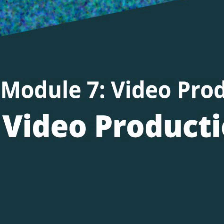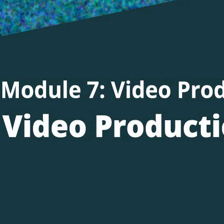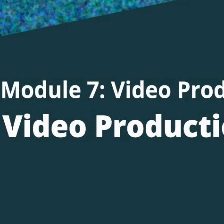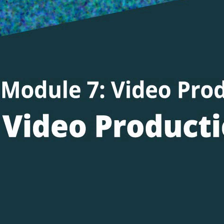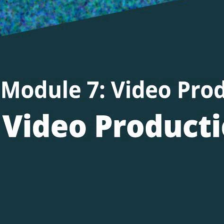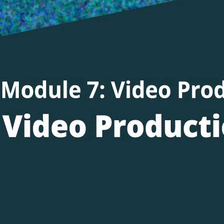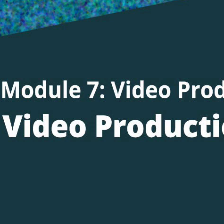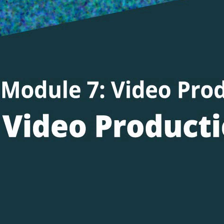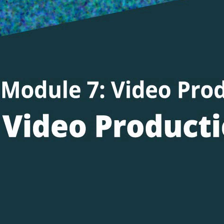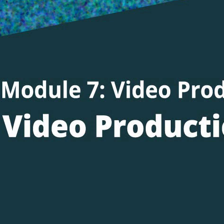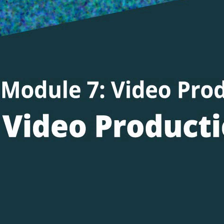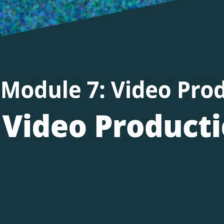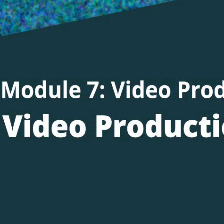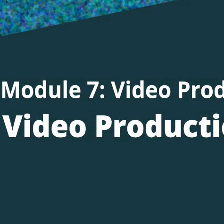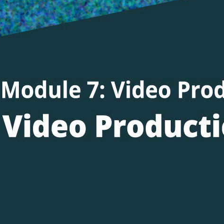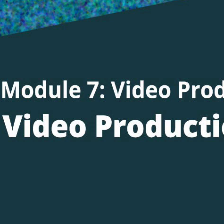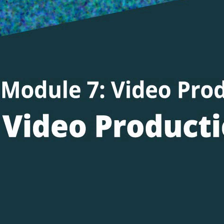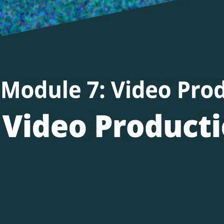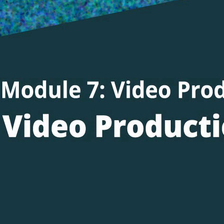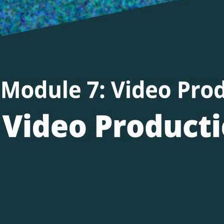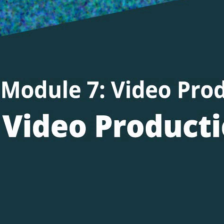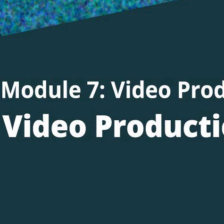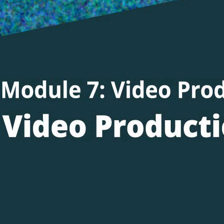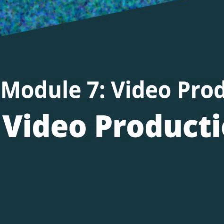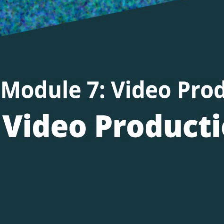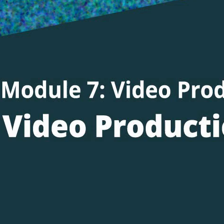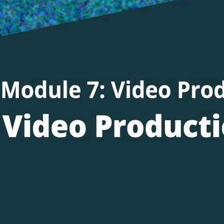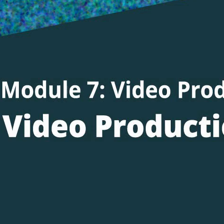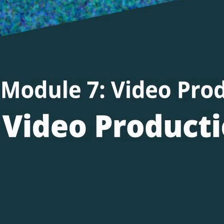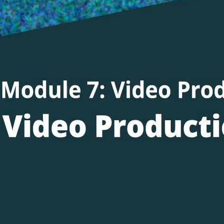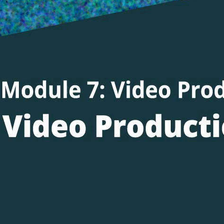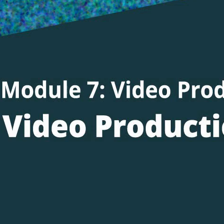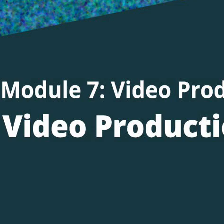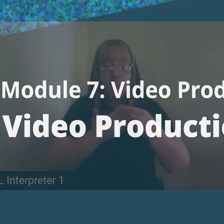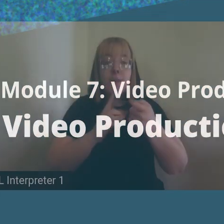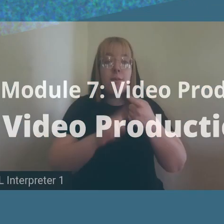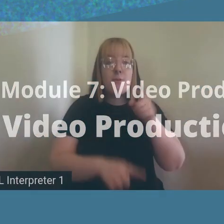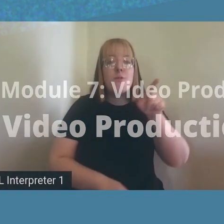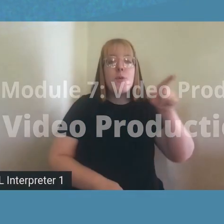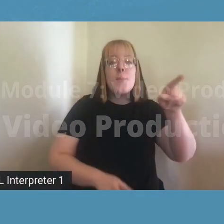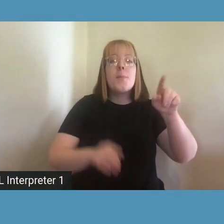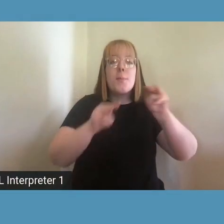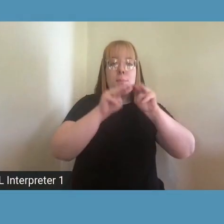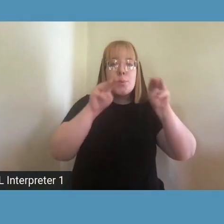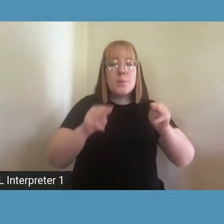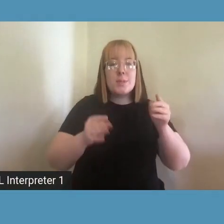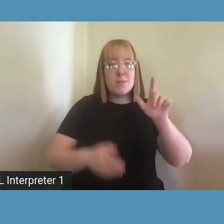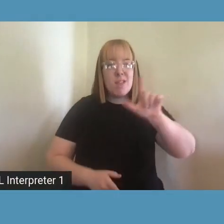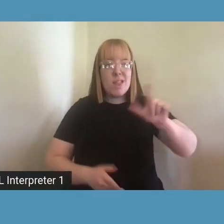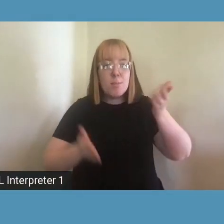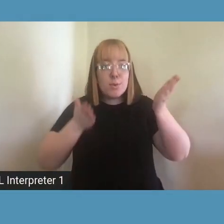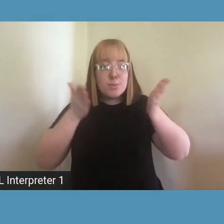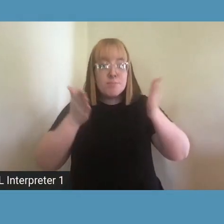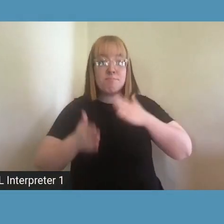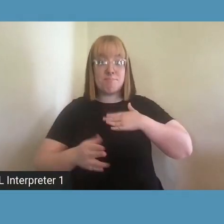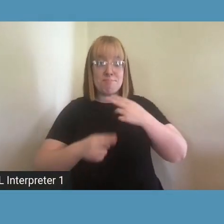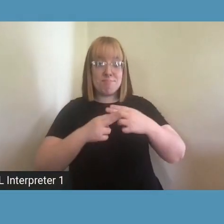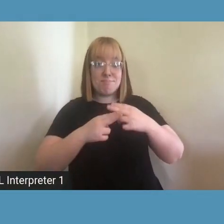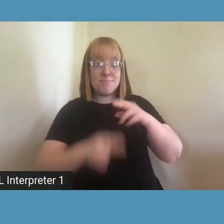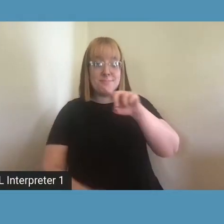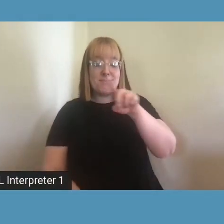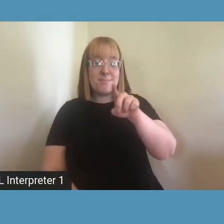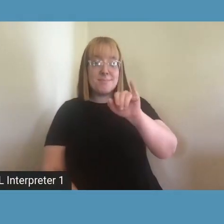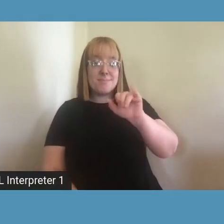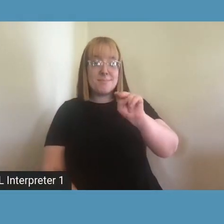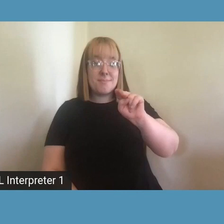topics is made possible by funding from the Institute of Museum and Library Services. My name is Zinnia Willits, and I